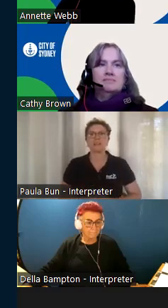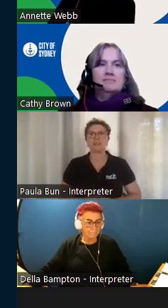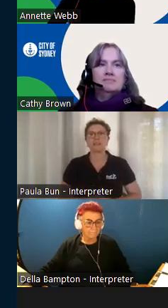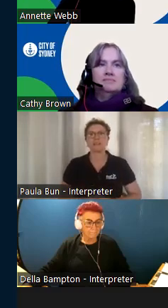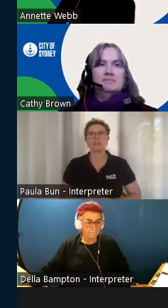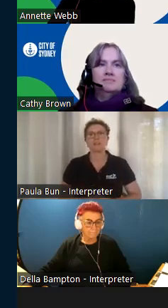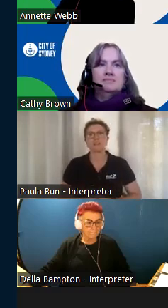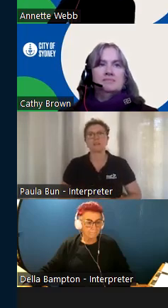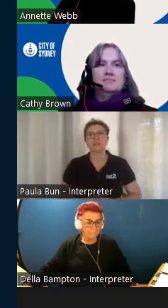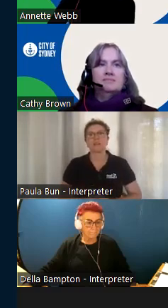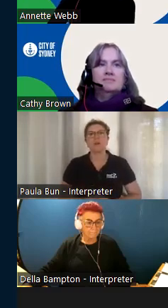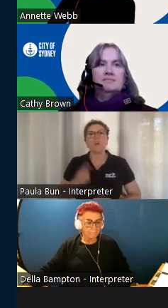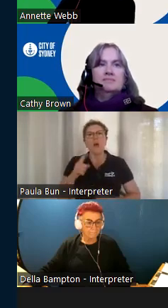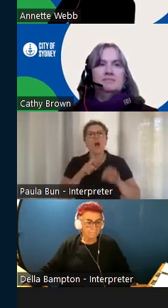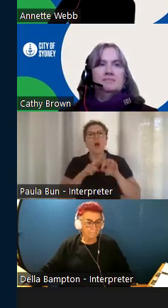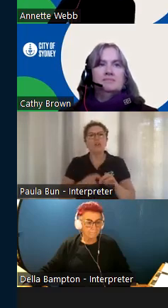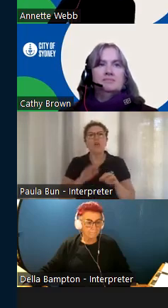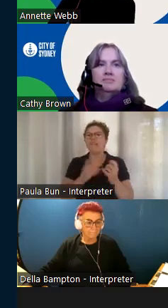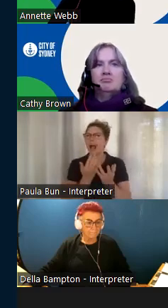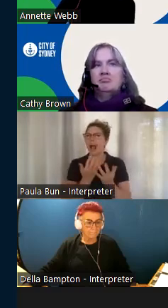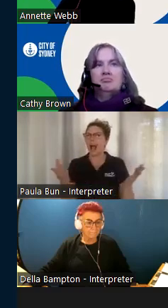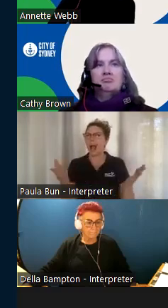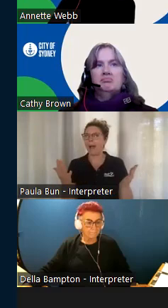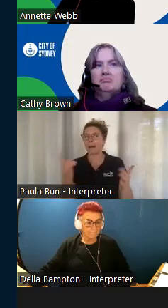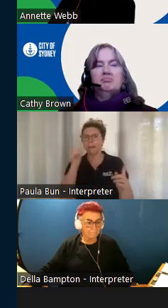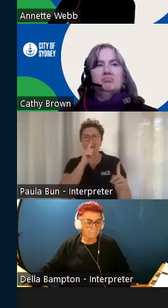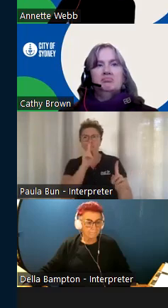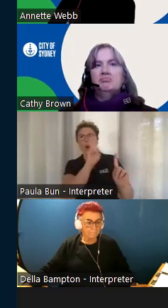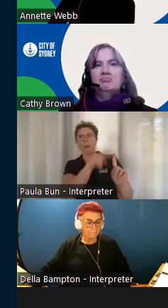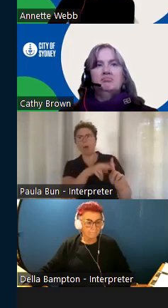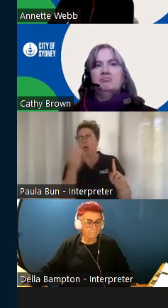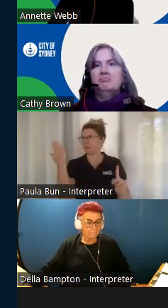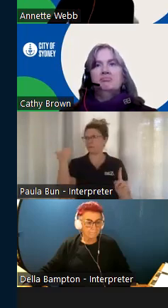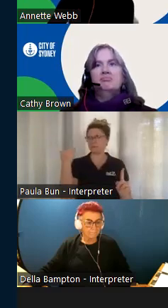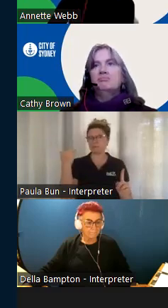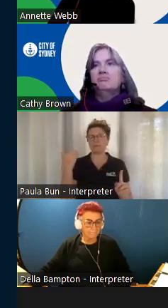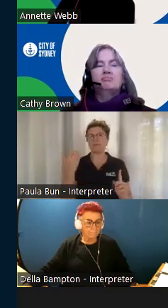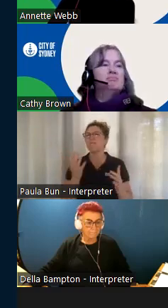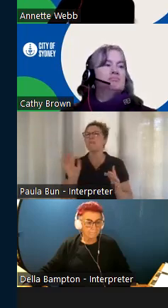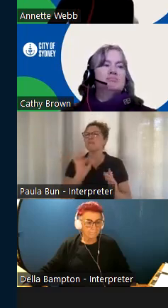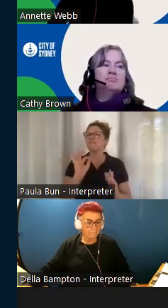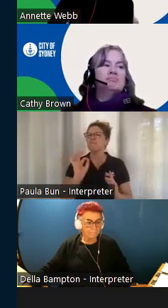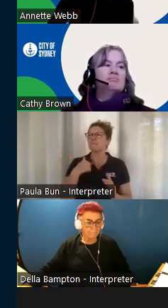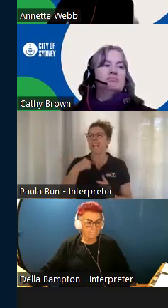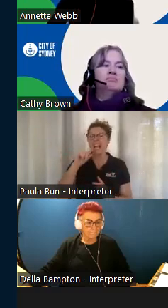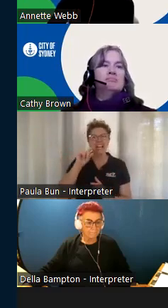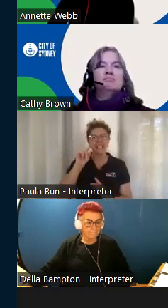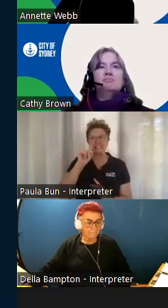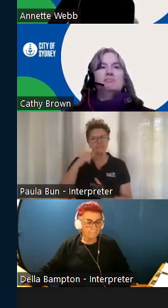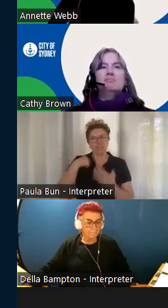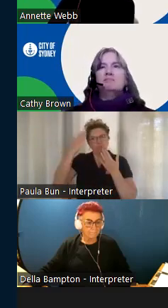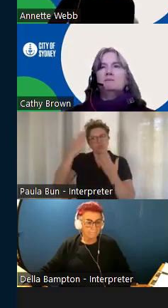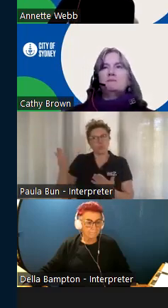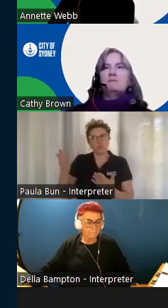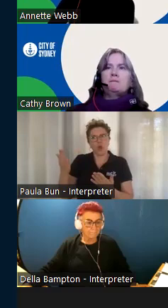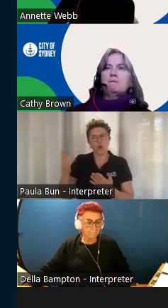I wasn't in this, a question, do we know how many applications you received for this when it was last open? I wasn't in this role. And my